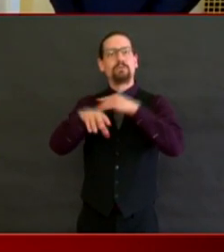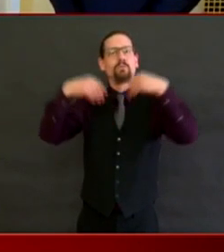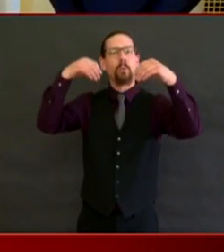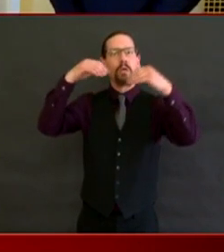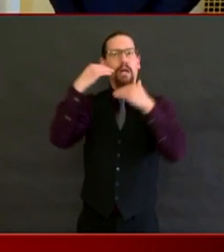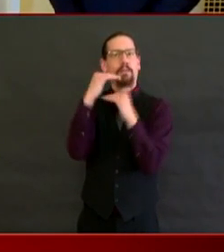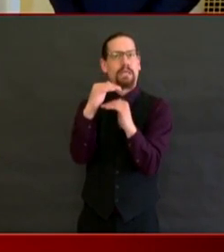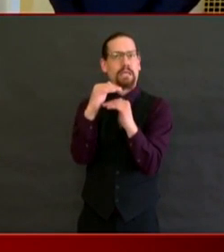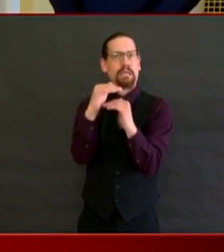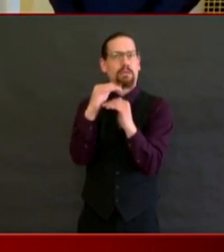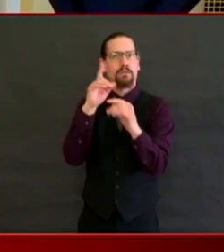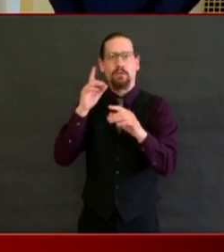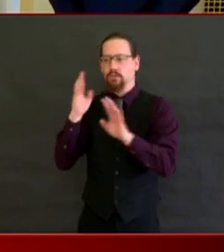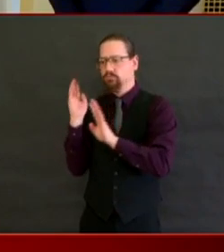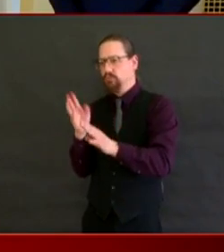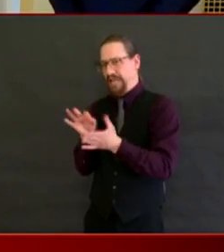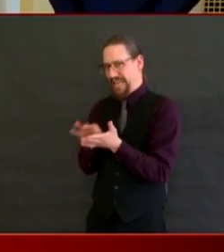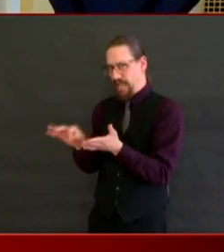limit.